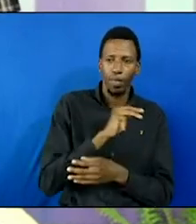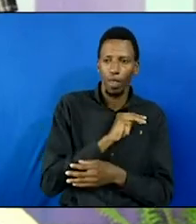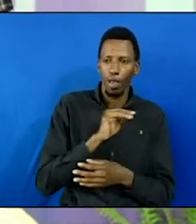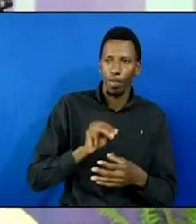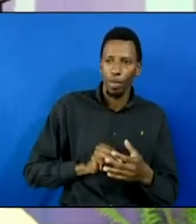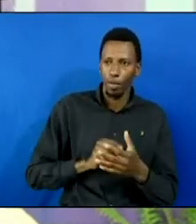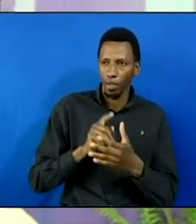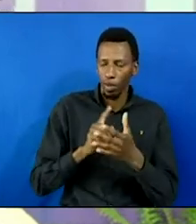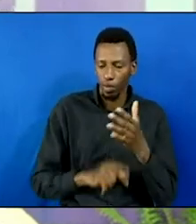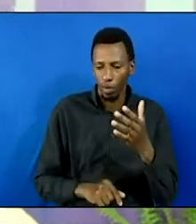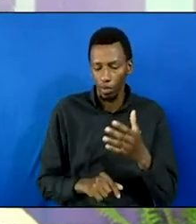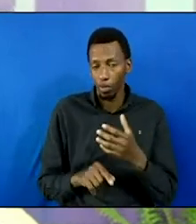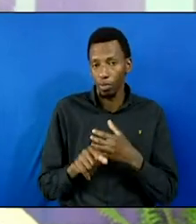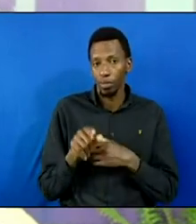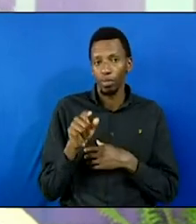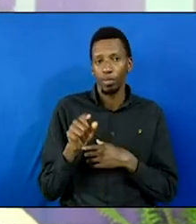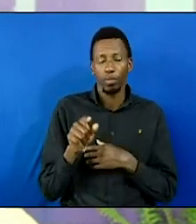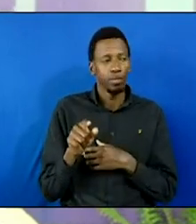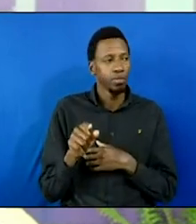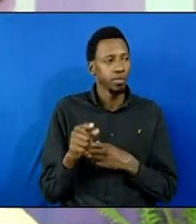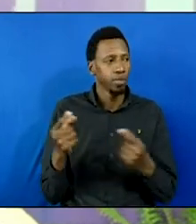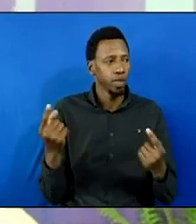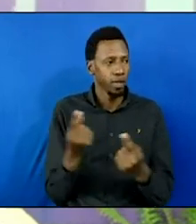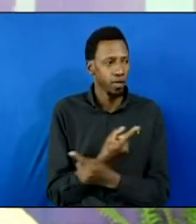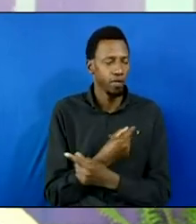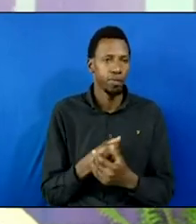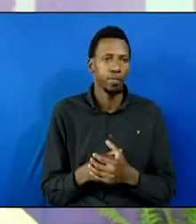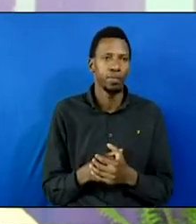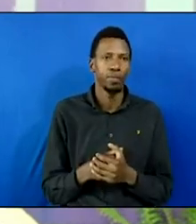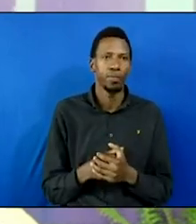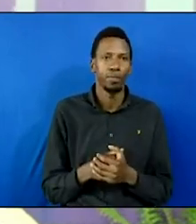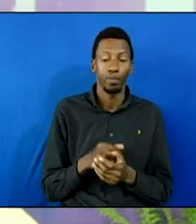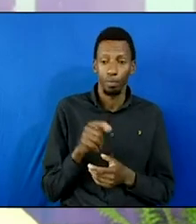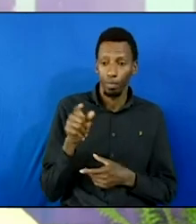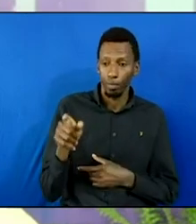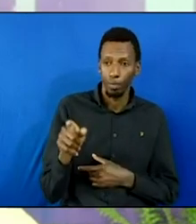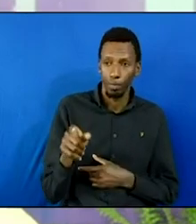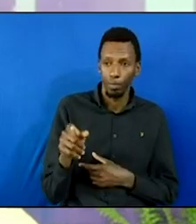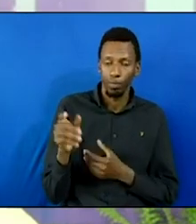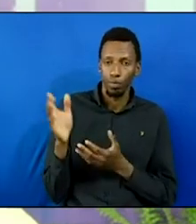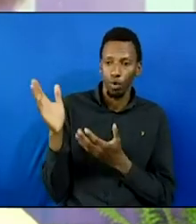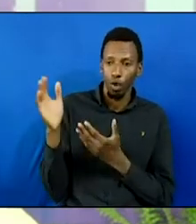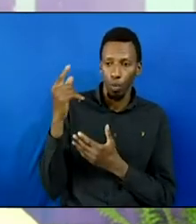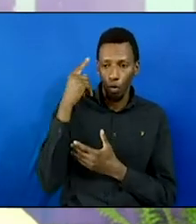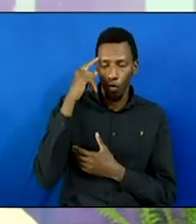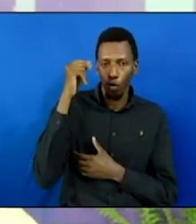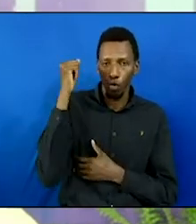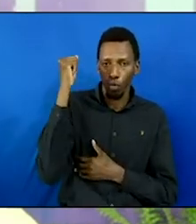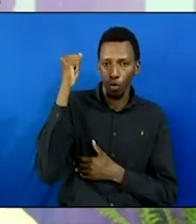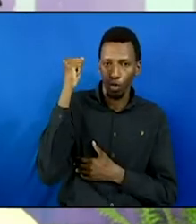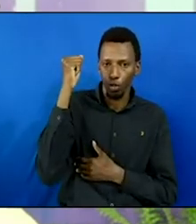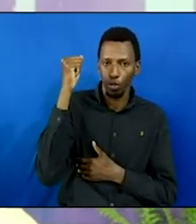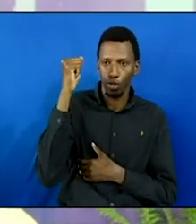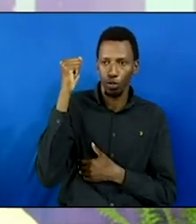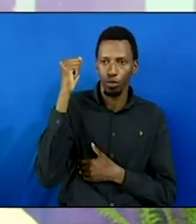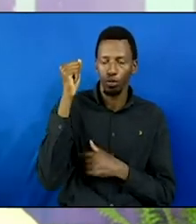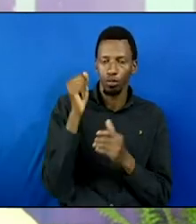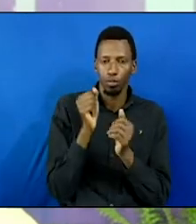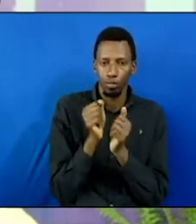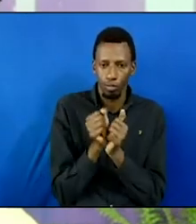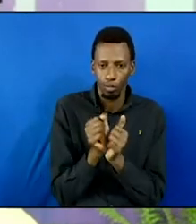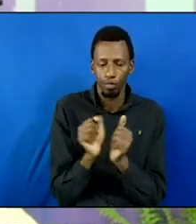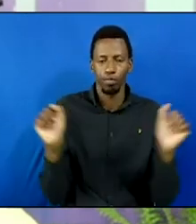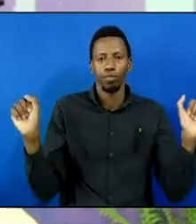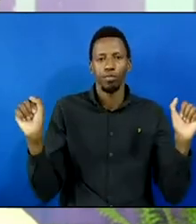be was misplaced. He was looking for a political emancipator.